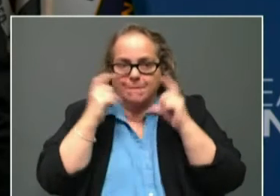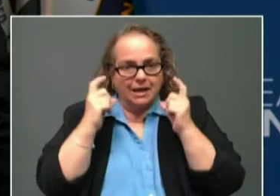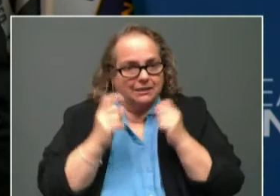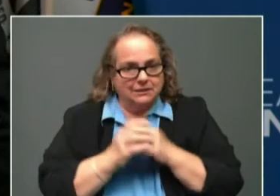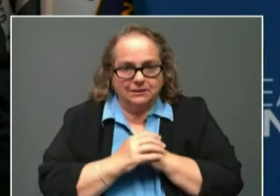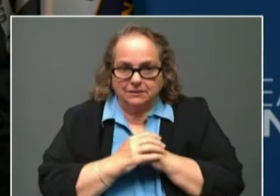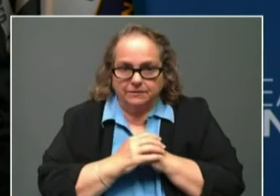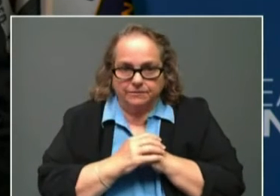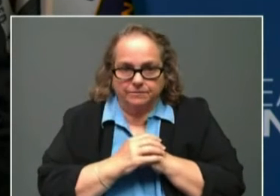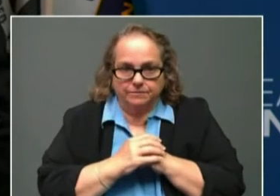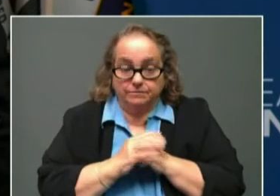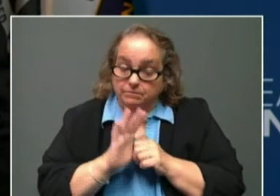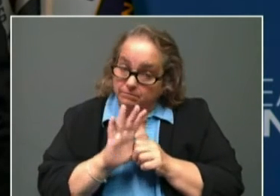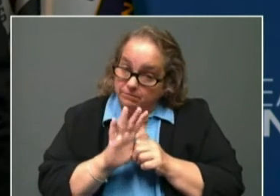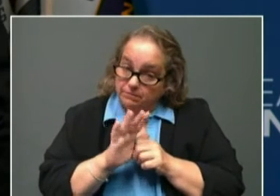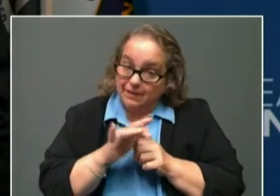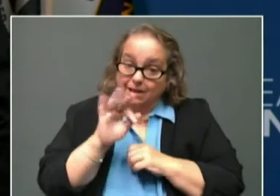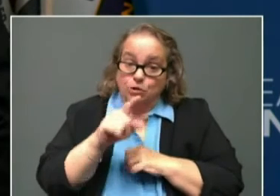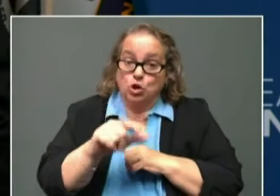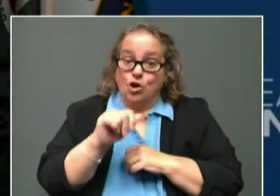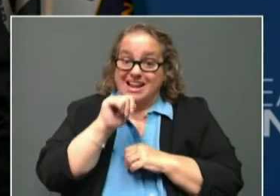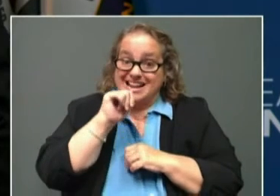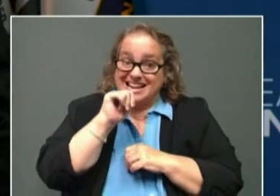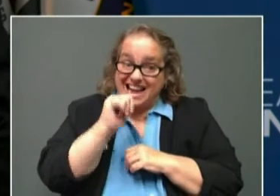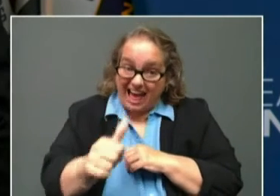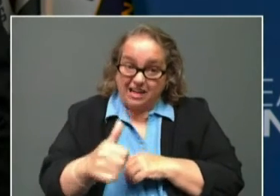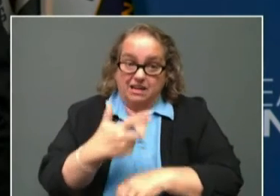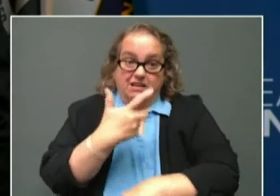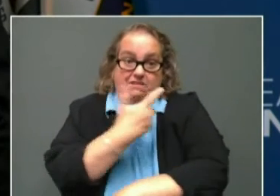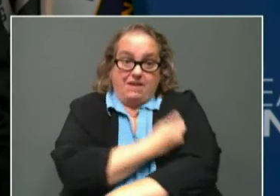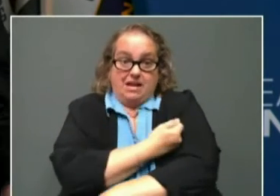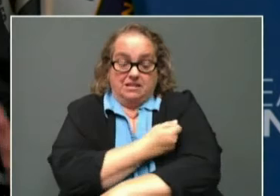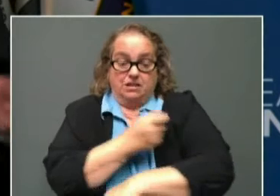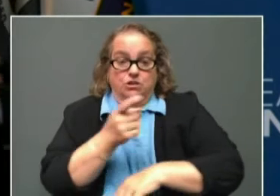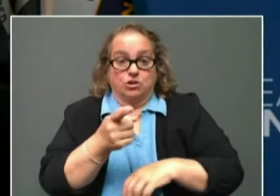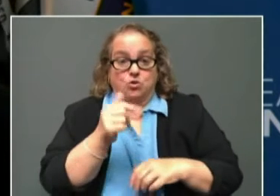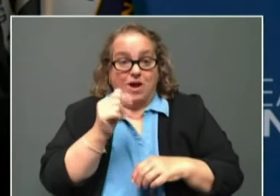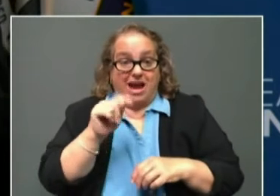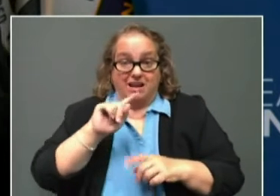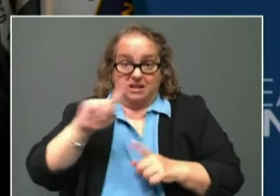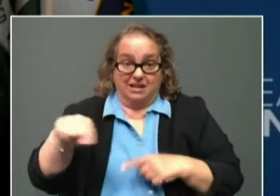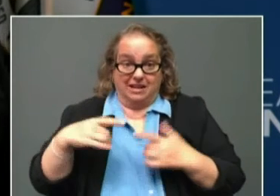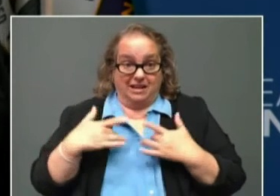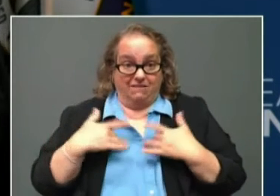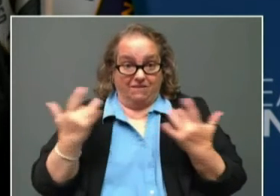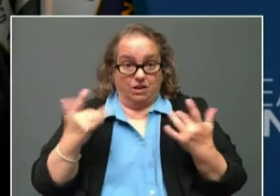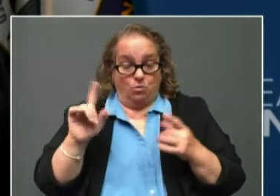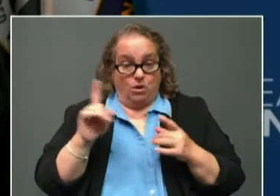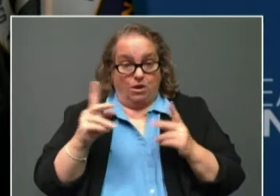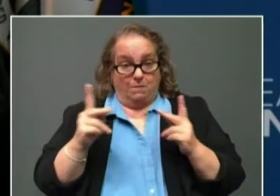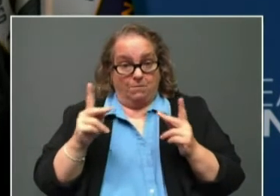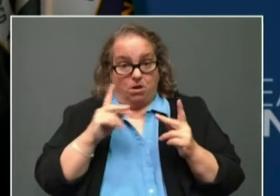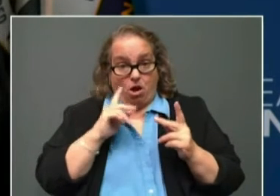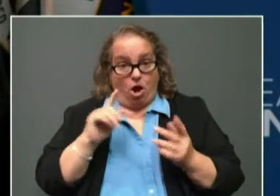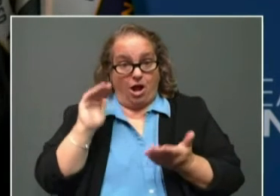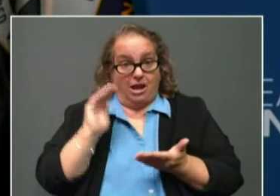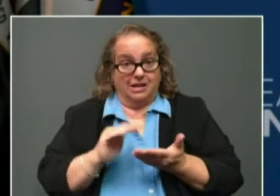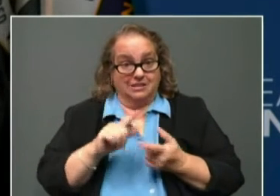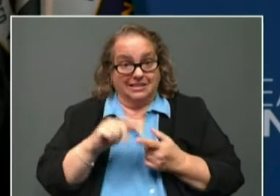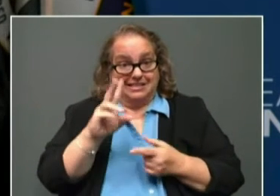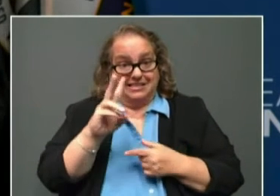Now, if you are not vaccinated and you are at an event where people are less than 6 feet